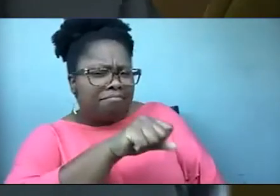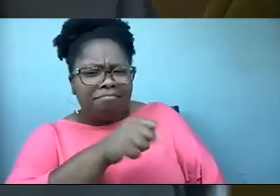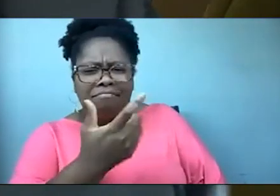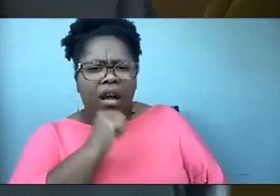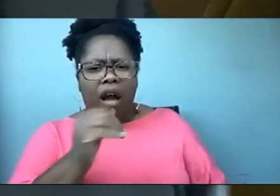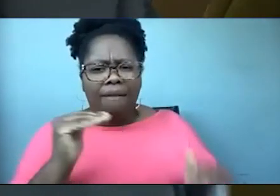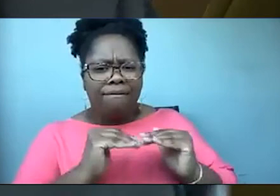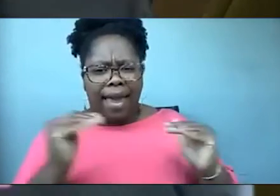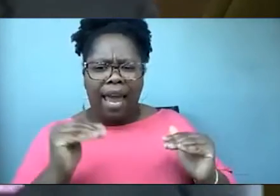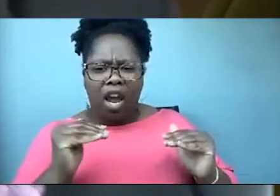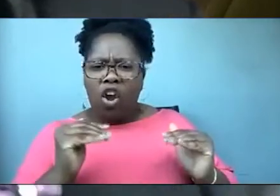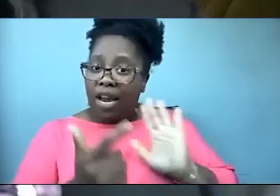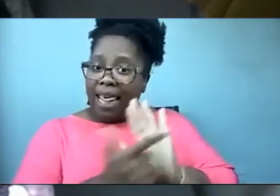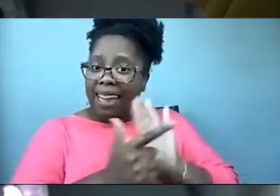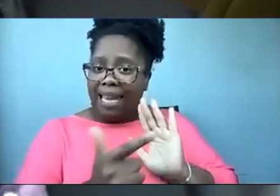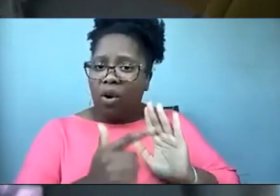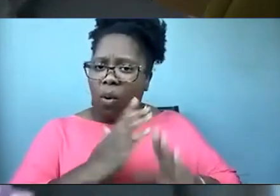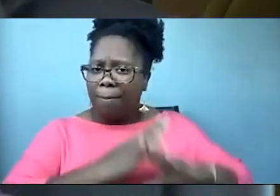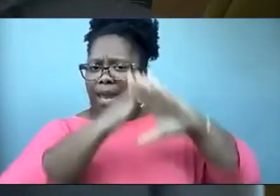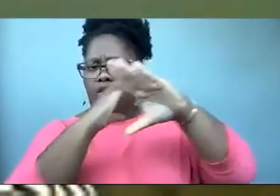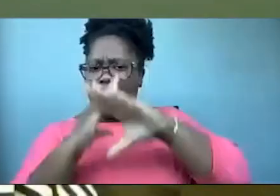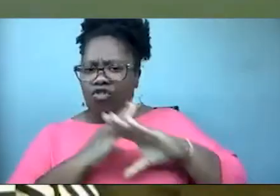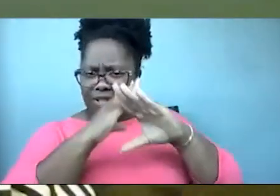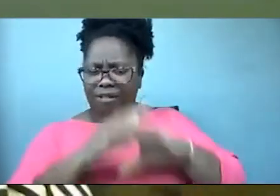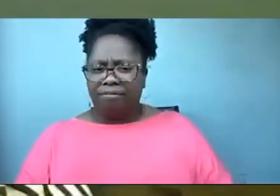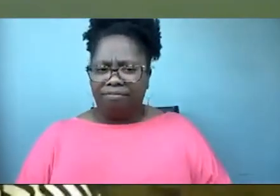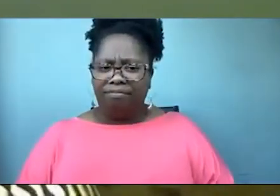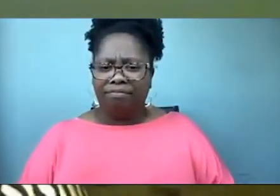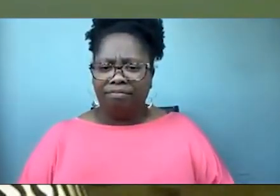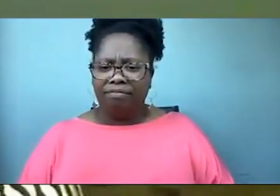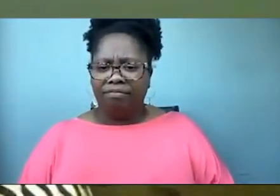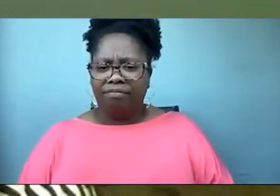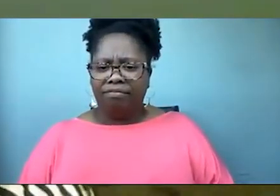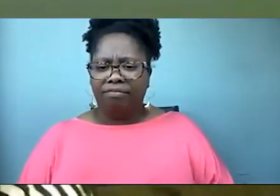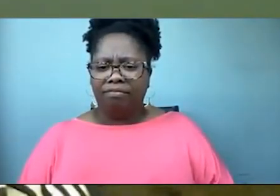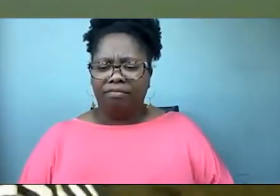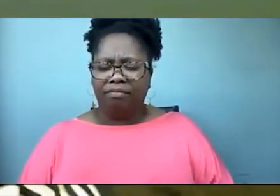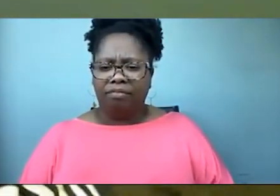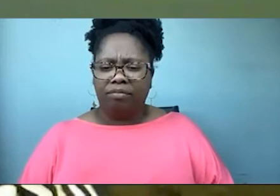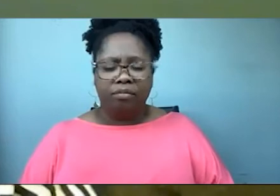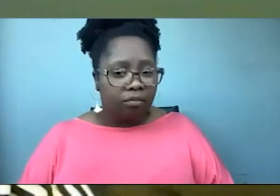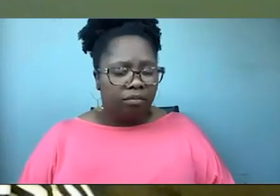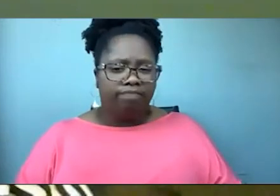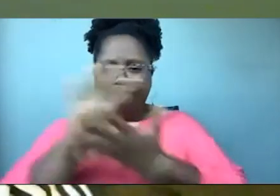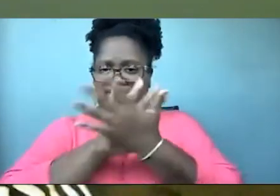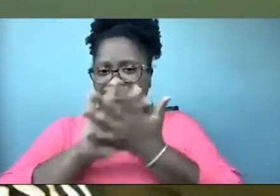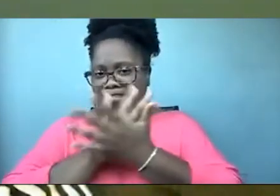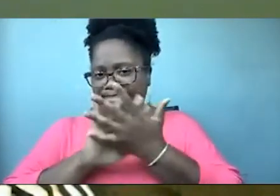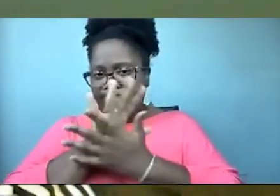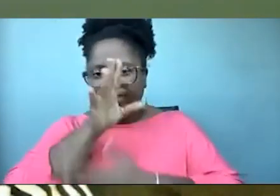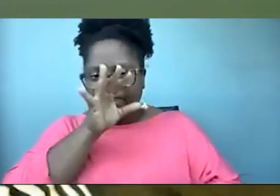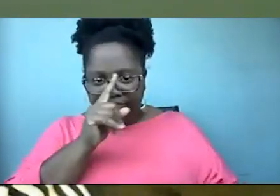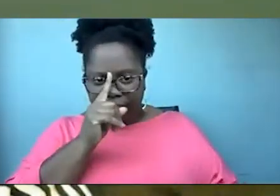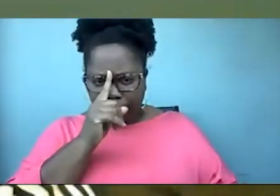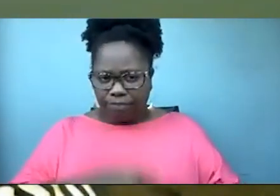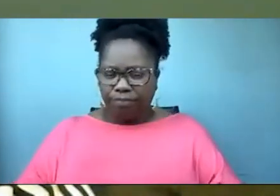To doing what they do. Yeah. We're closing out, and one of the audience members asked a